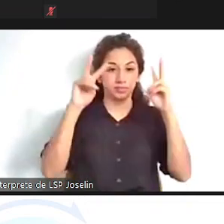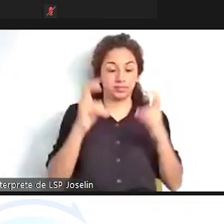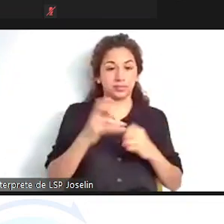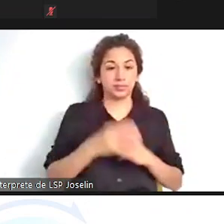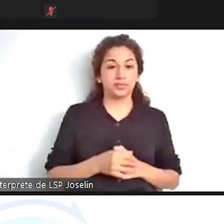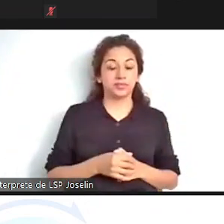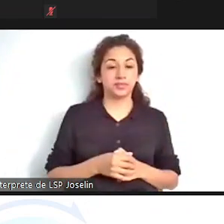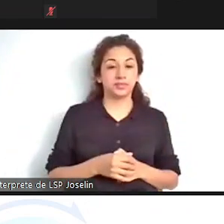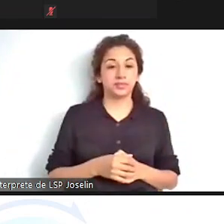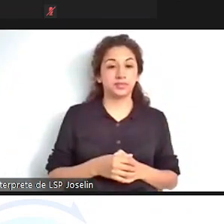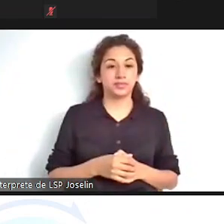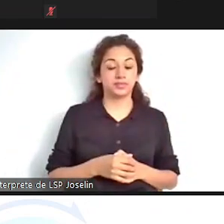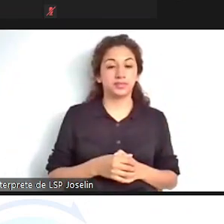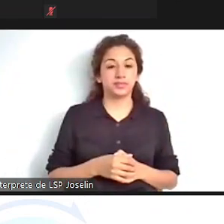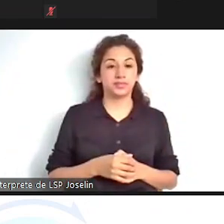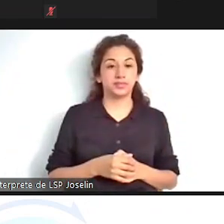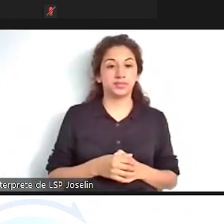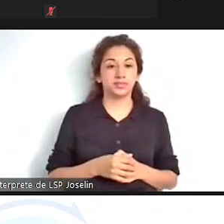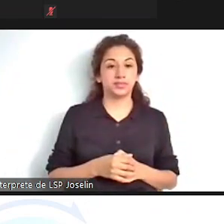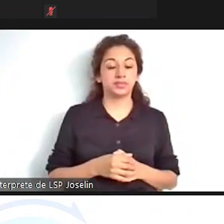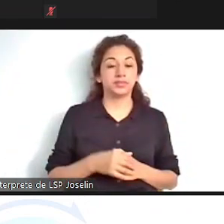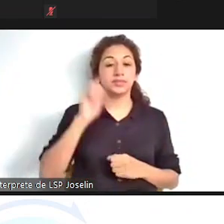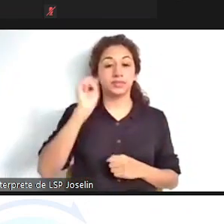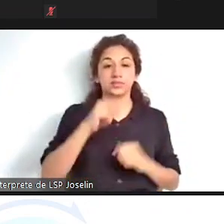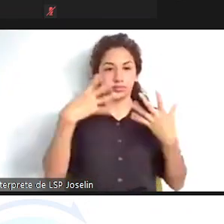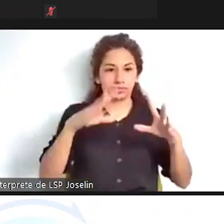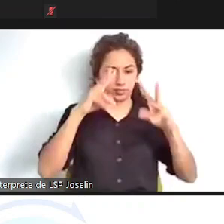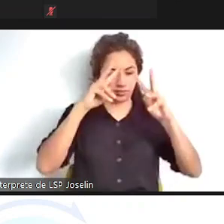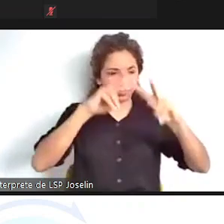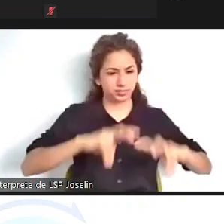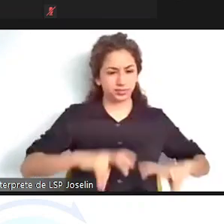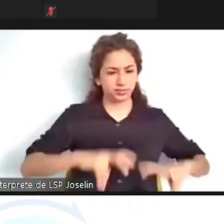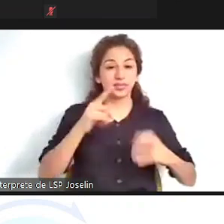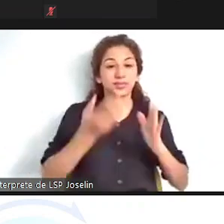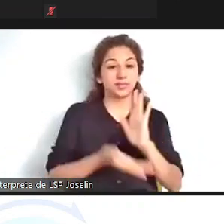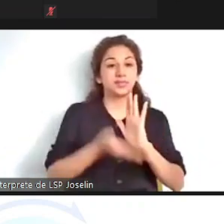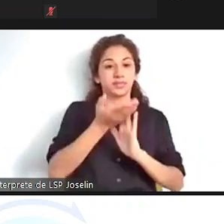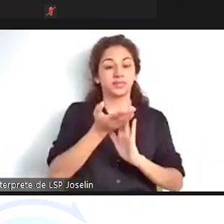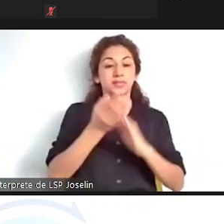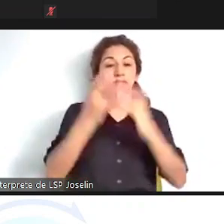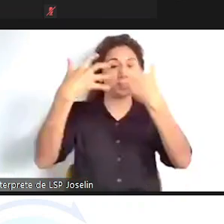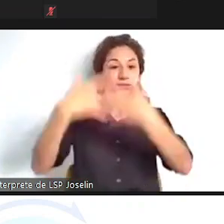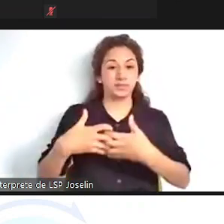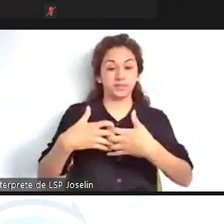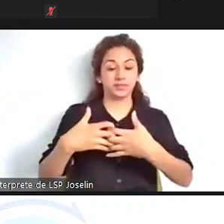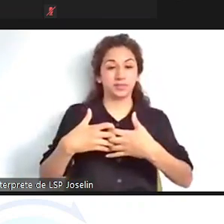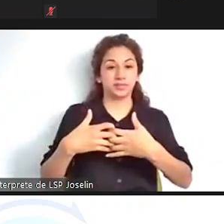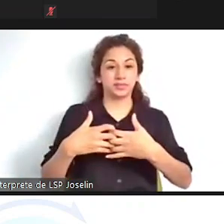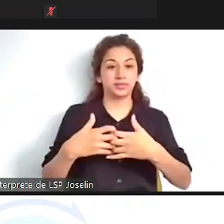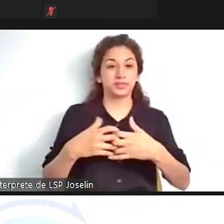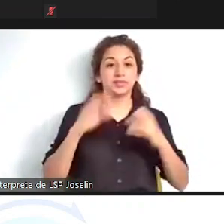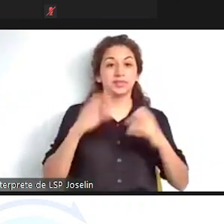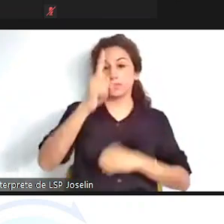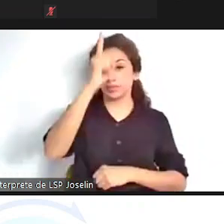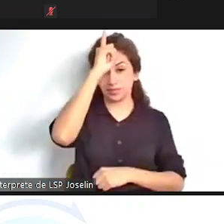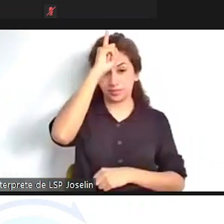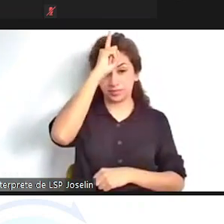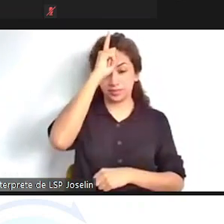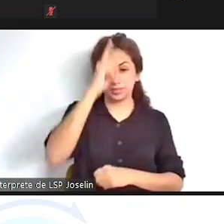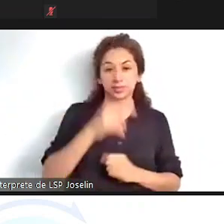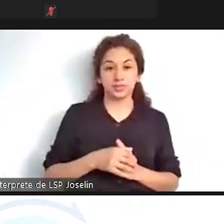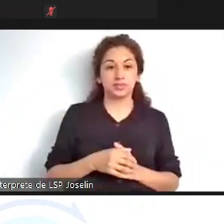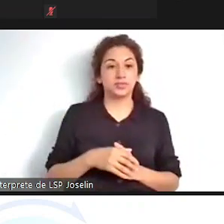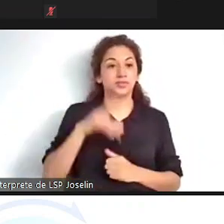conduct and they did an analysis that concluded that most companies was big companies